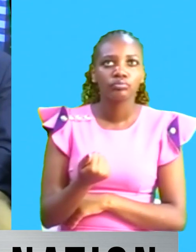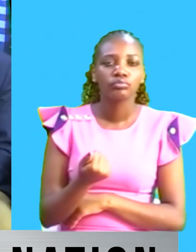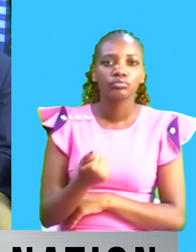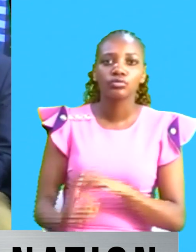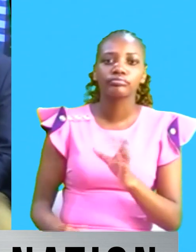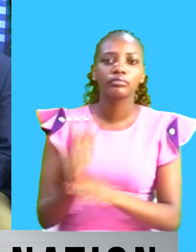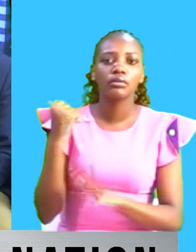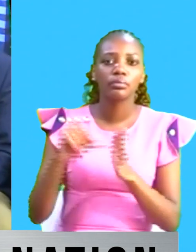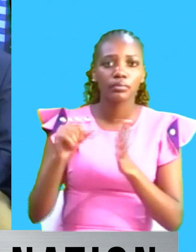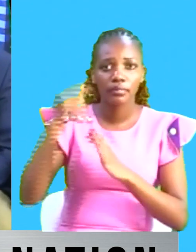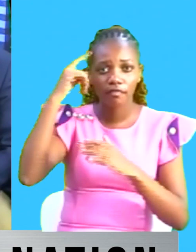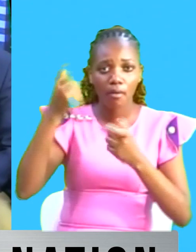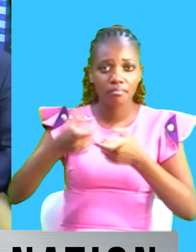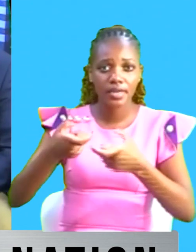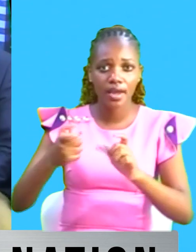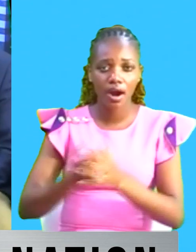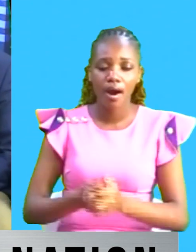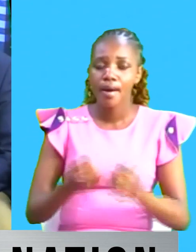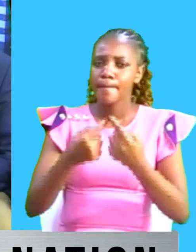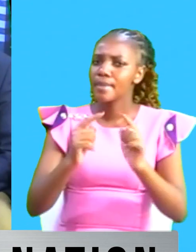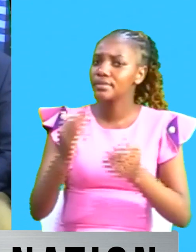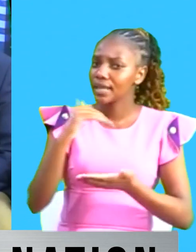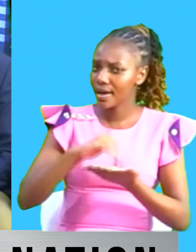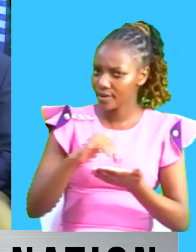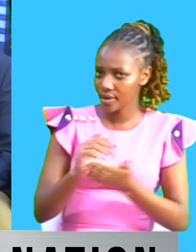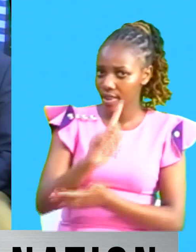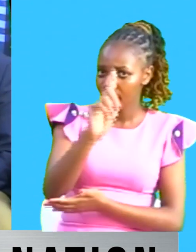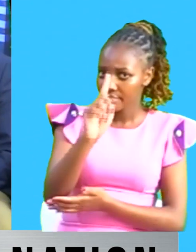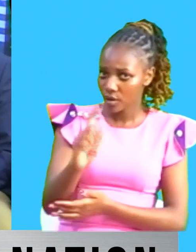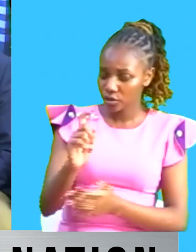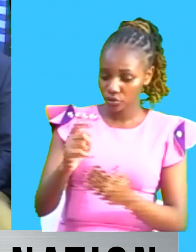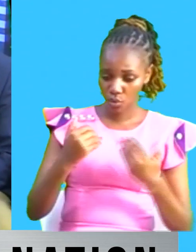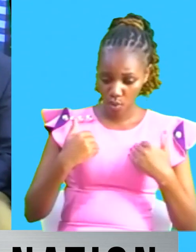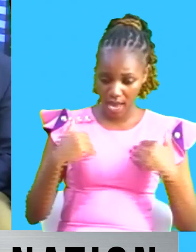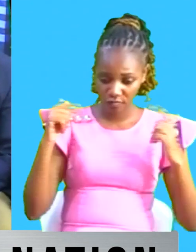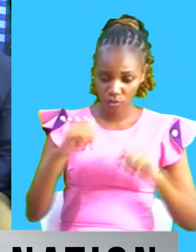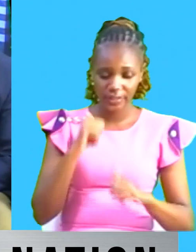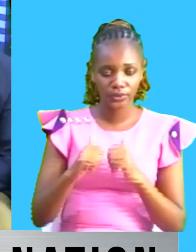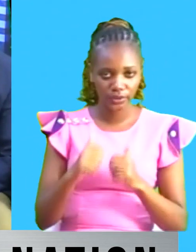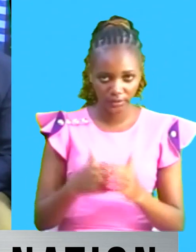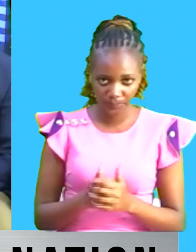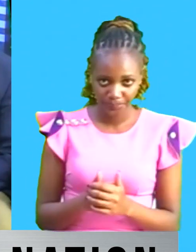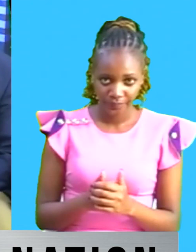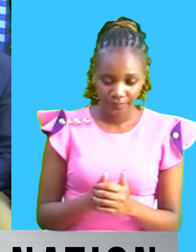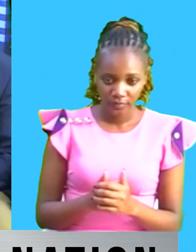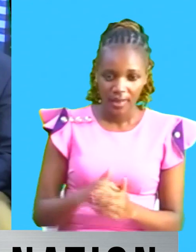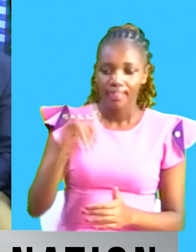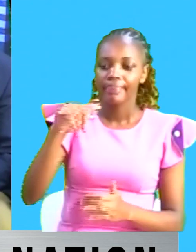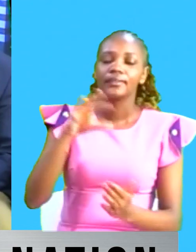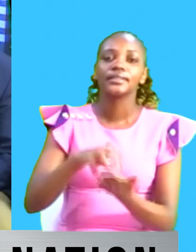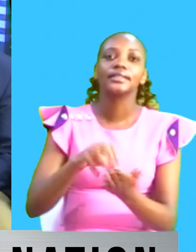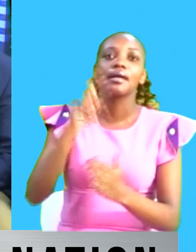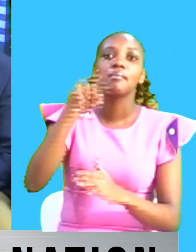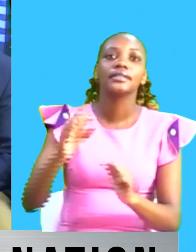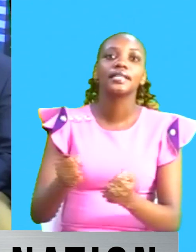create problems for media. But then the question that we are facing is a scenario where that thing must come through